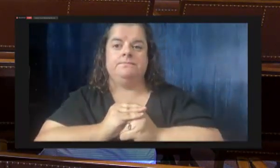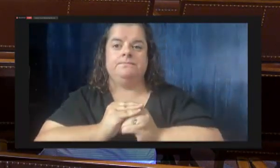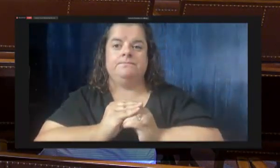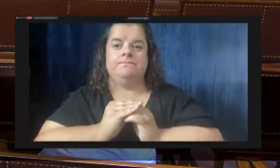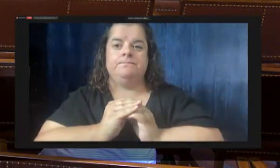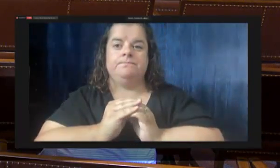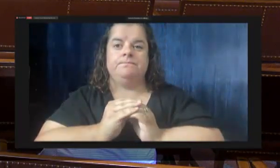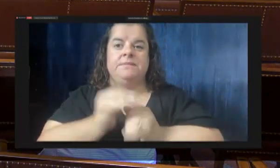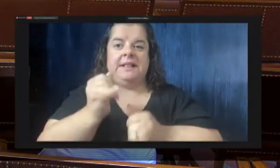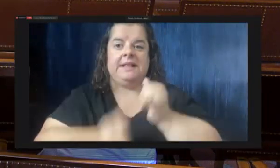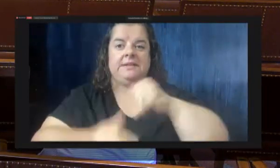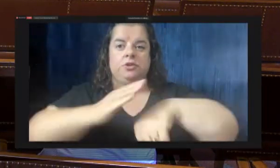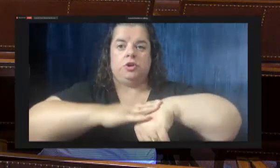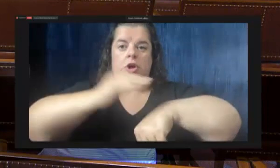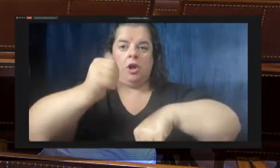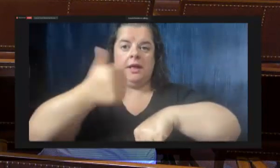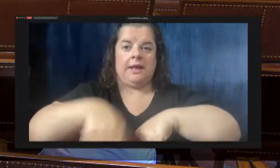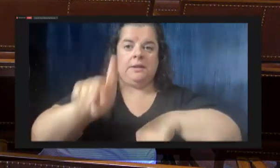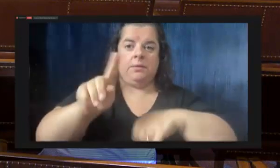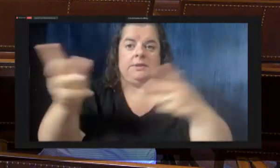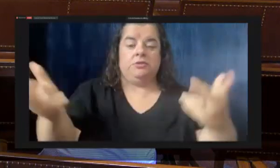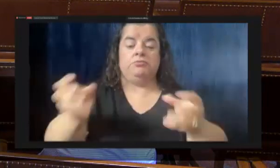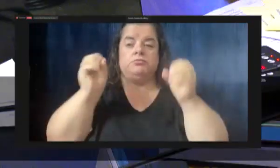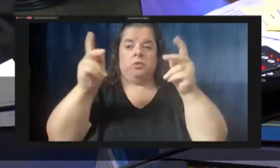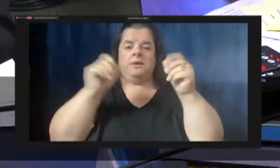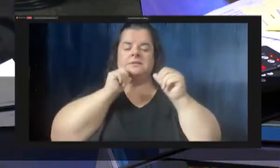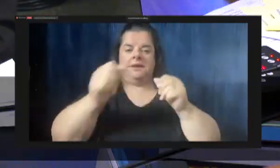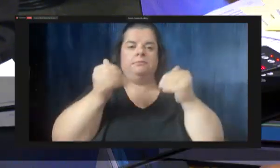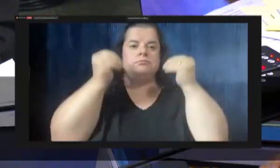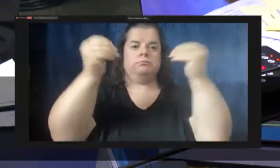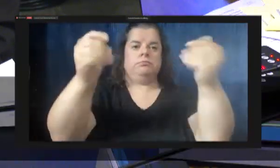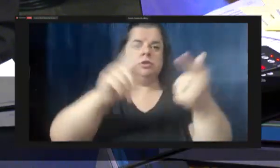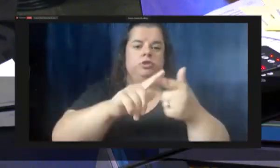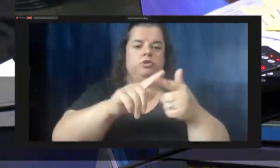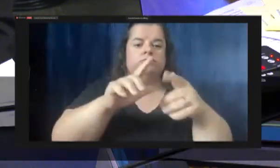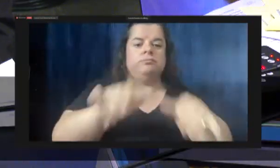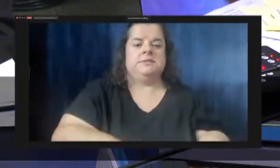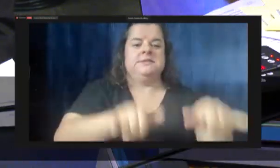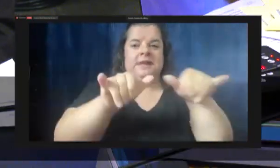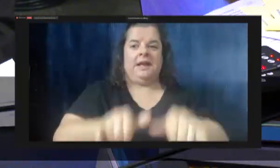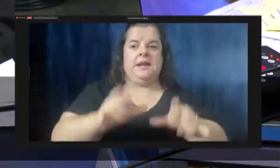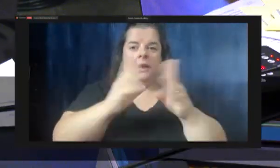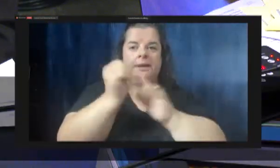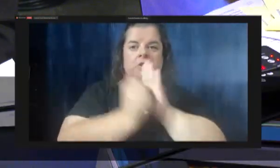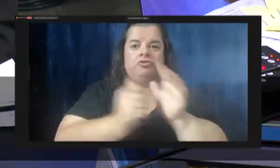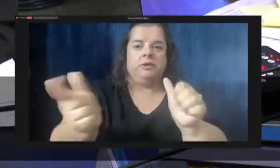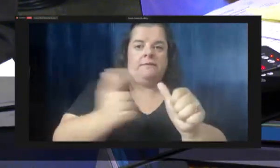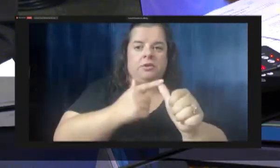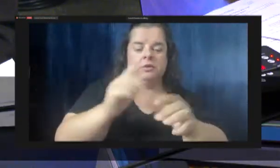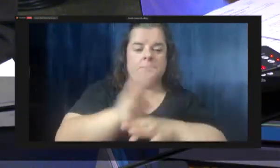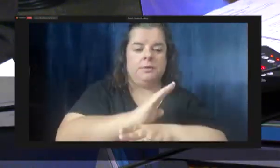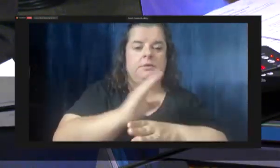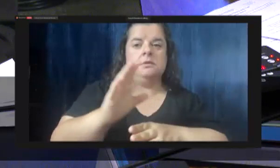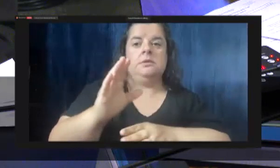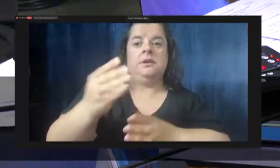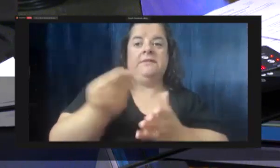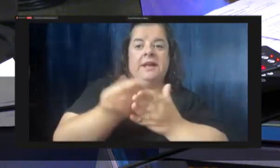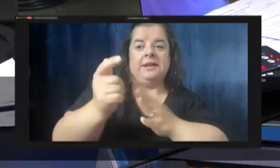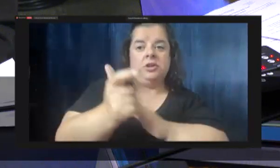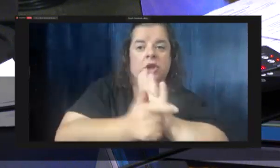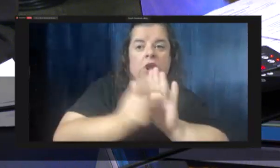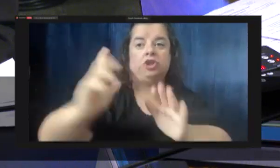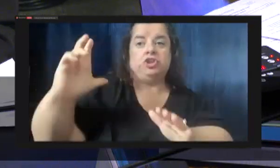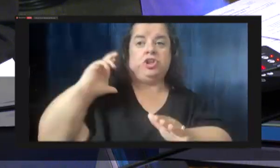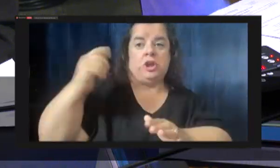Last call for anyone in chambers. If not, that moves us on to our standing committee agenda. Our first committee of the day is Finance and Law, which is chaired by